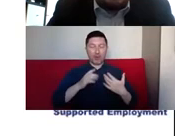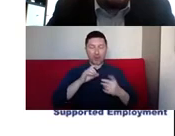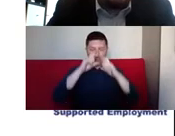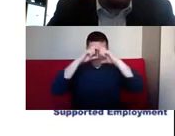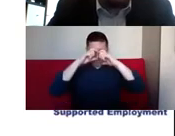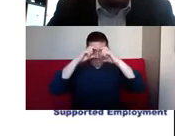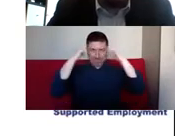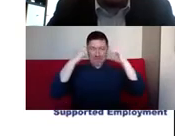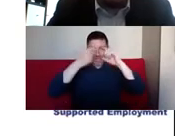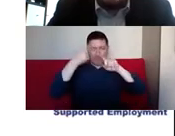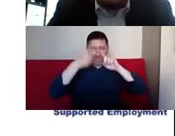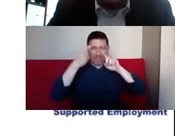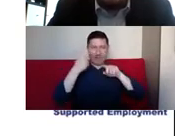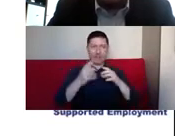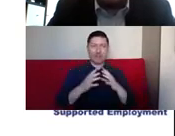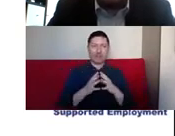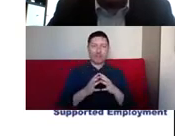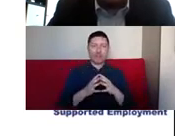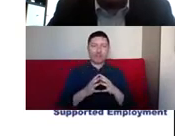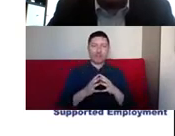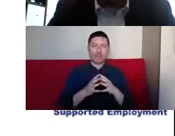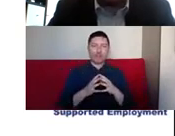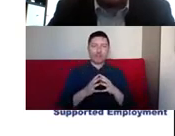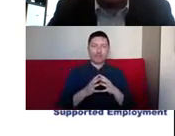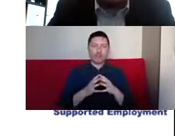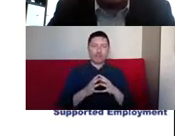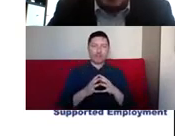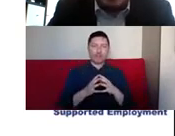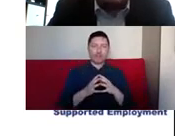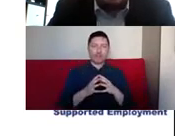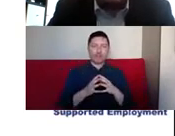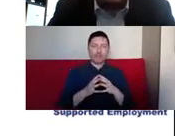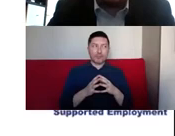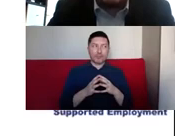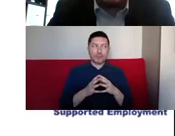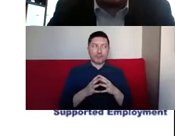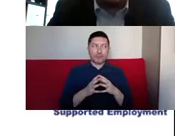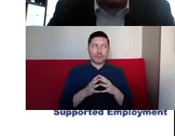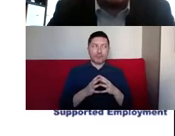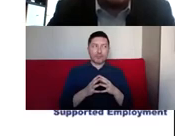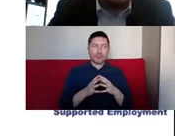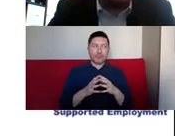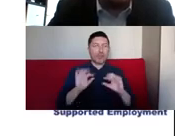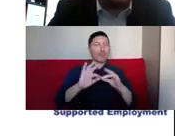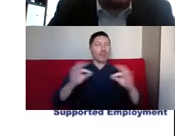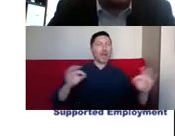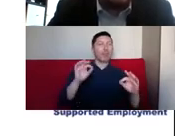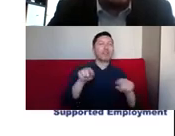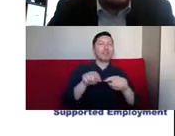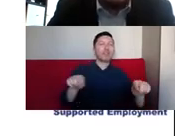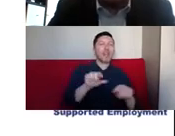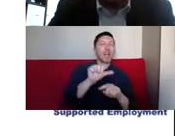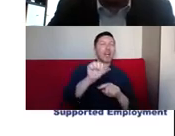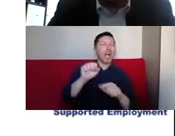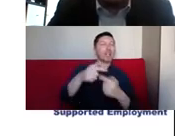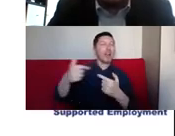hand, supported employment is a person-centered service, thus it must be as specialized as needed. And